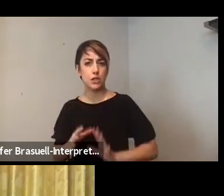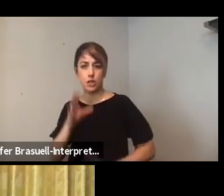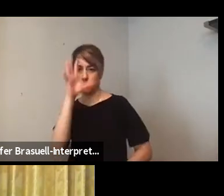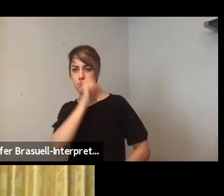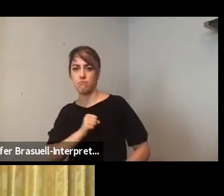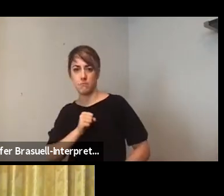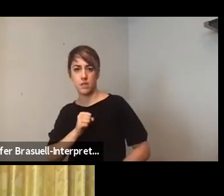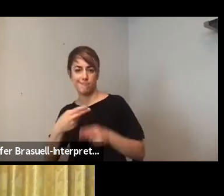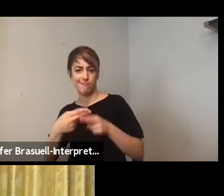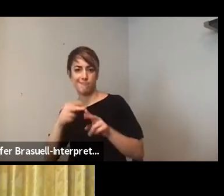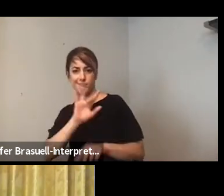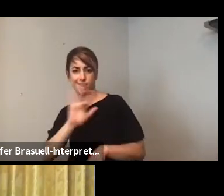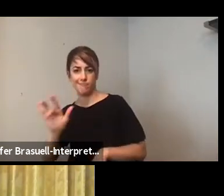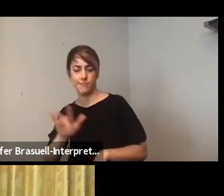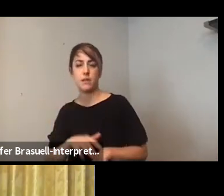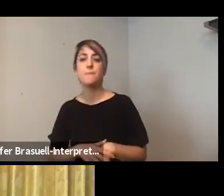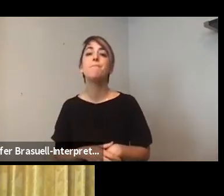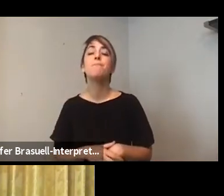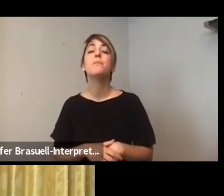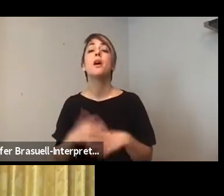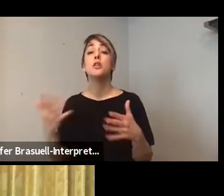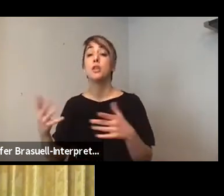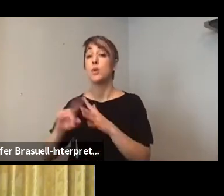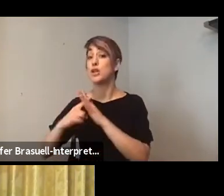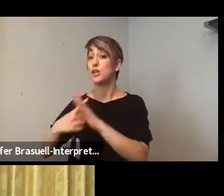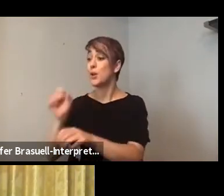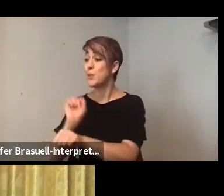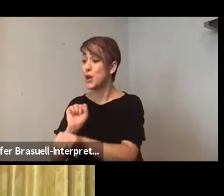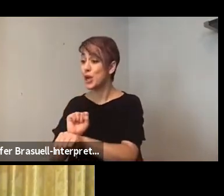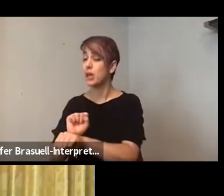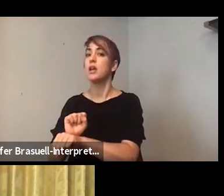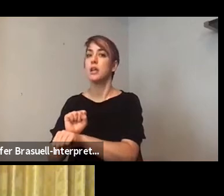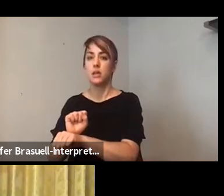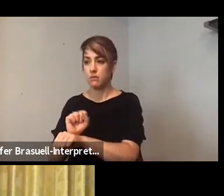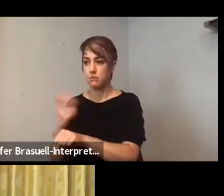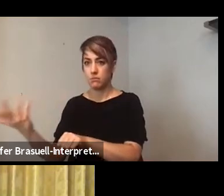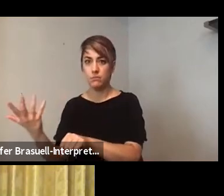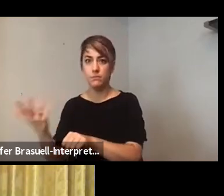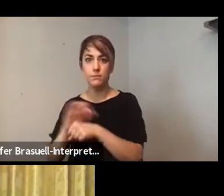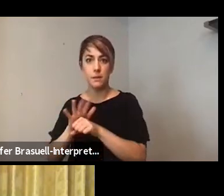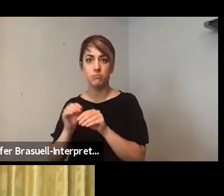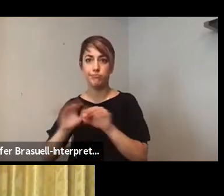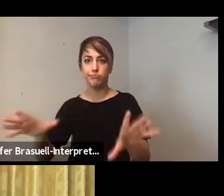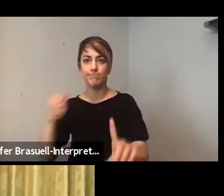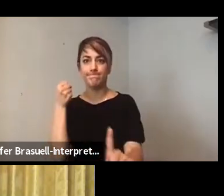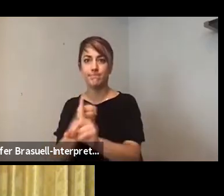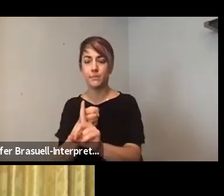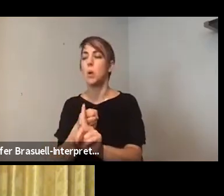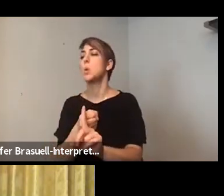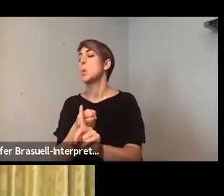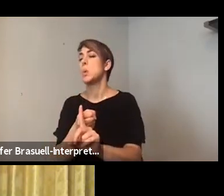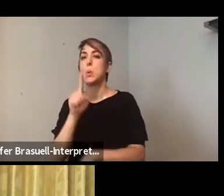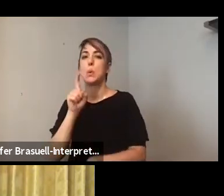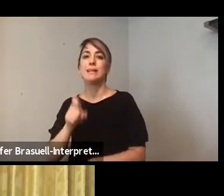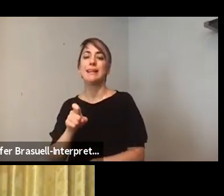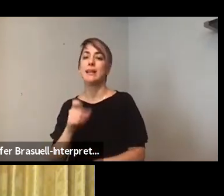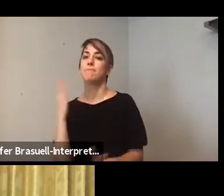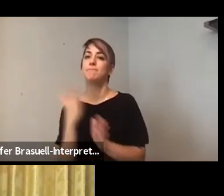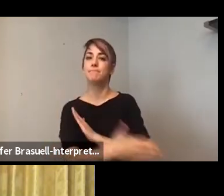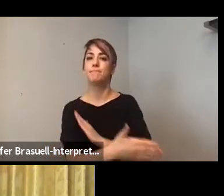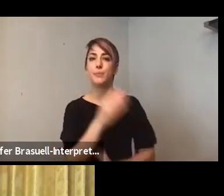and then it stopped because of the pandemic, and I needed to come back to Israel. But then it was an international